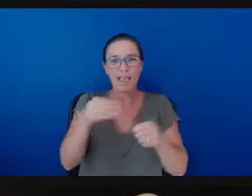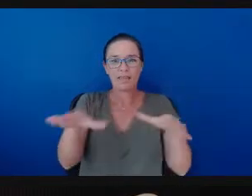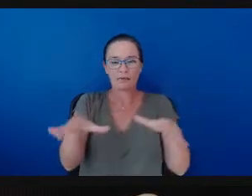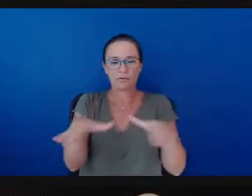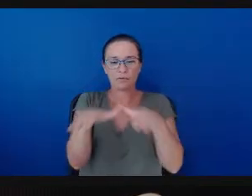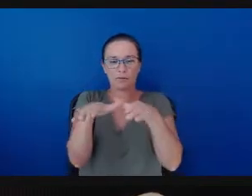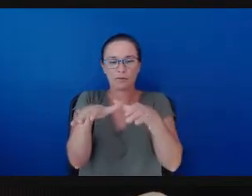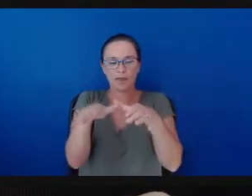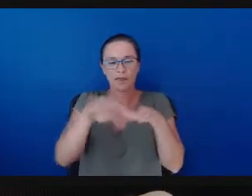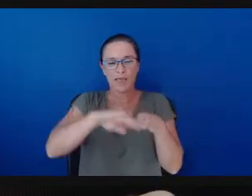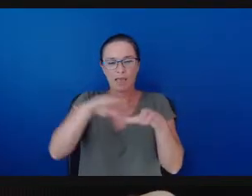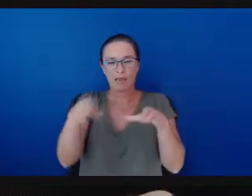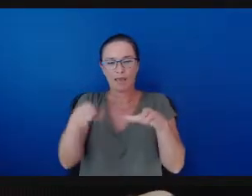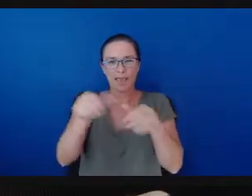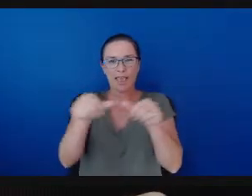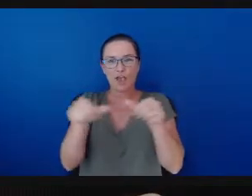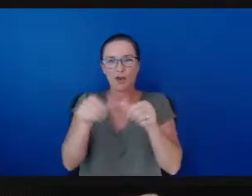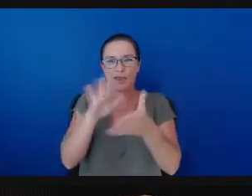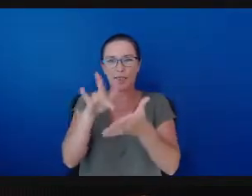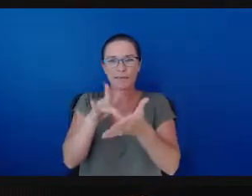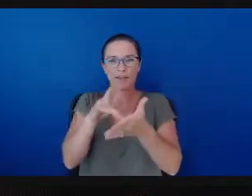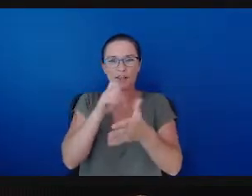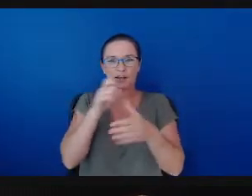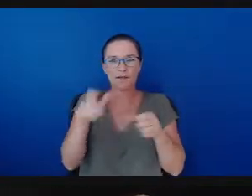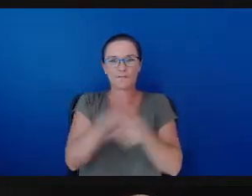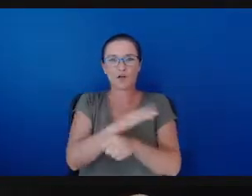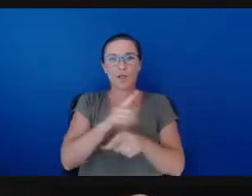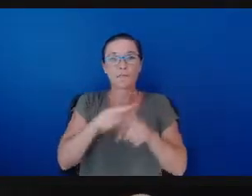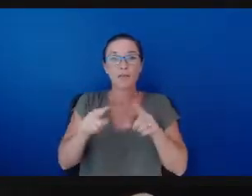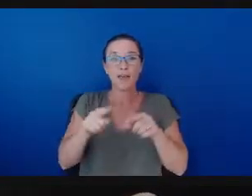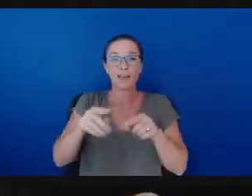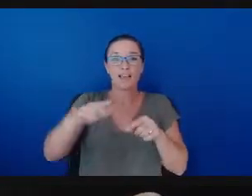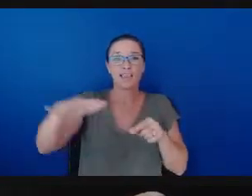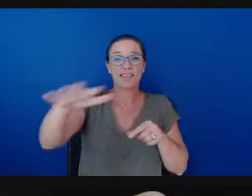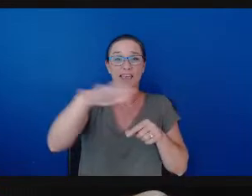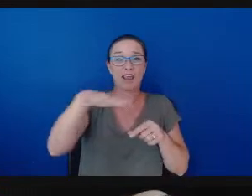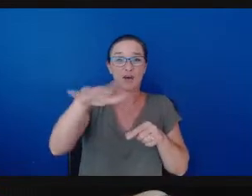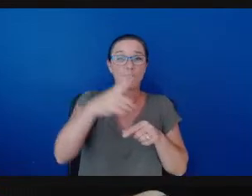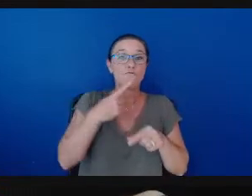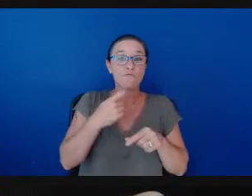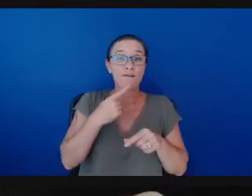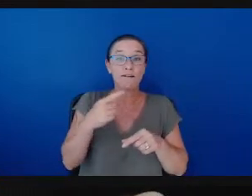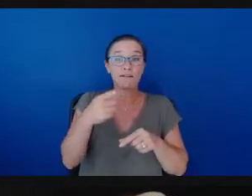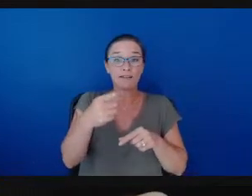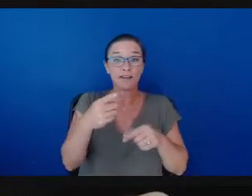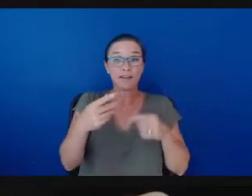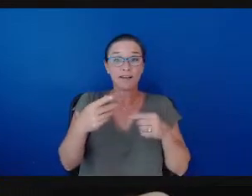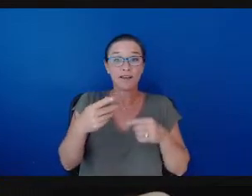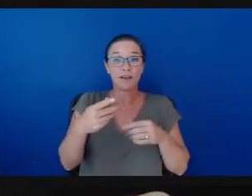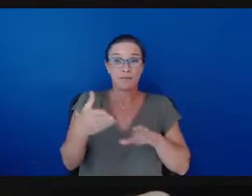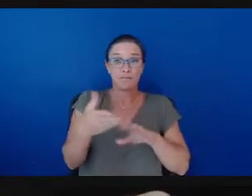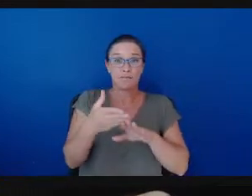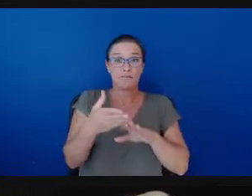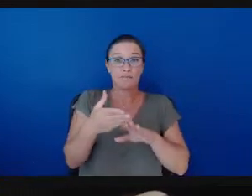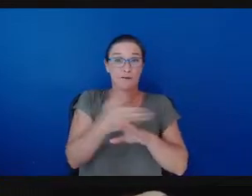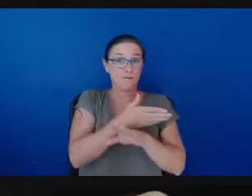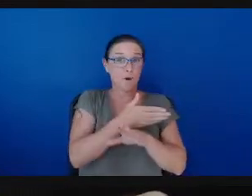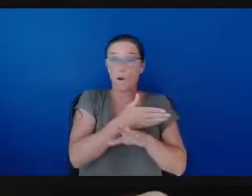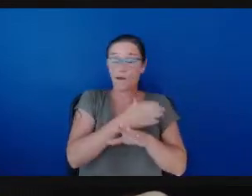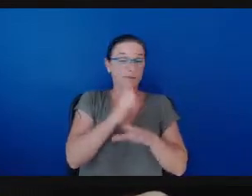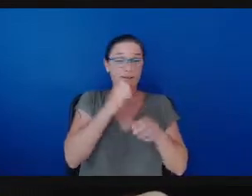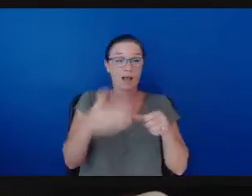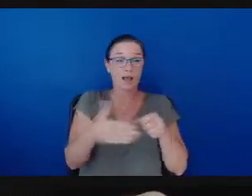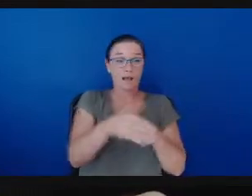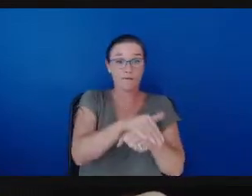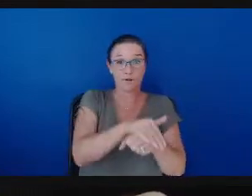well. But if you consider that this whole area up here is also now covered and it wasn't prior, then the total